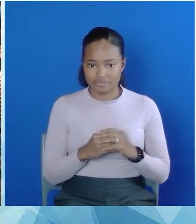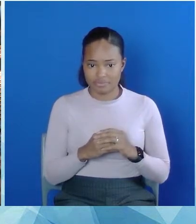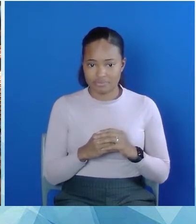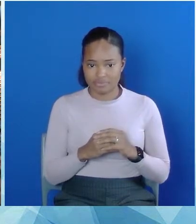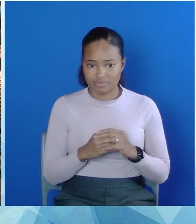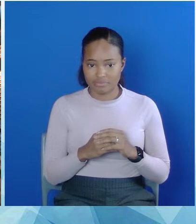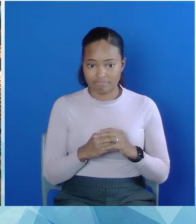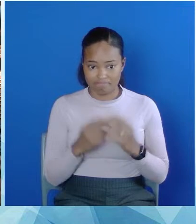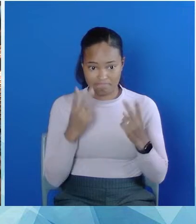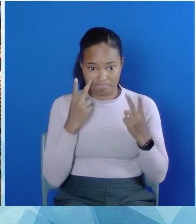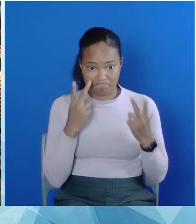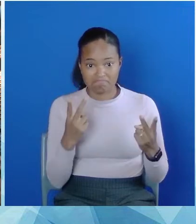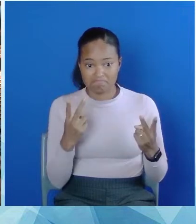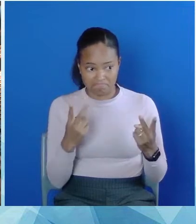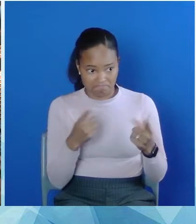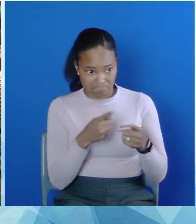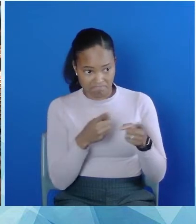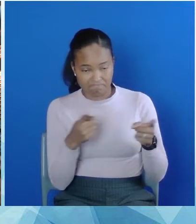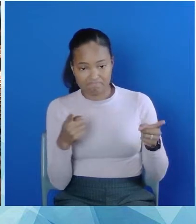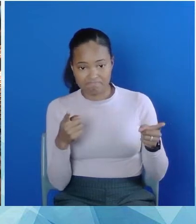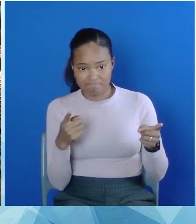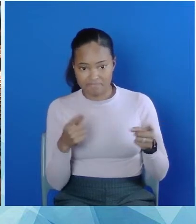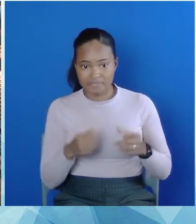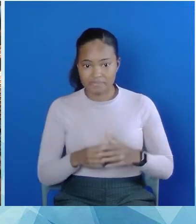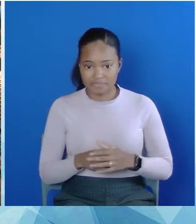as everybody can see.